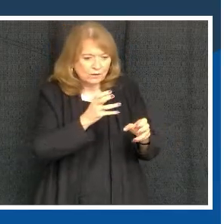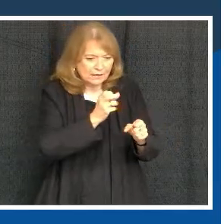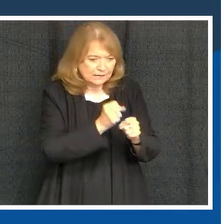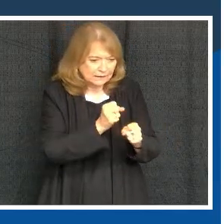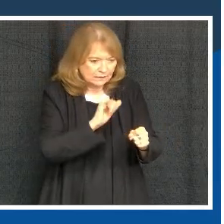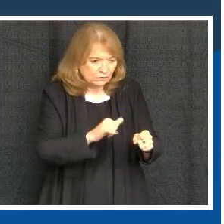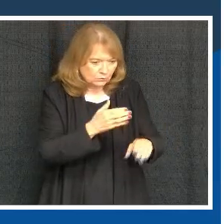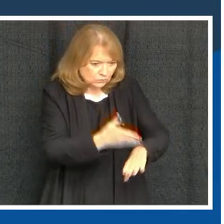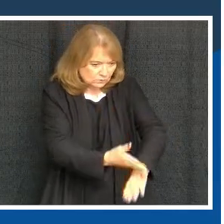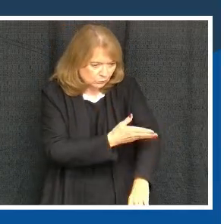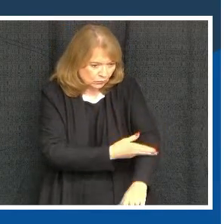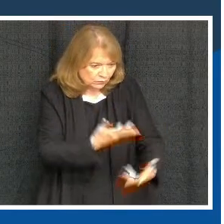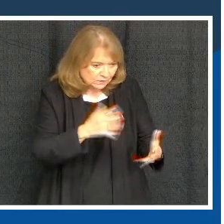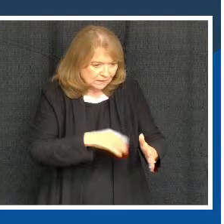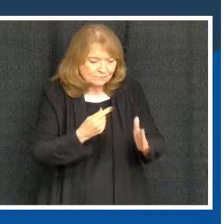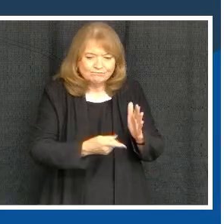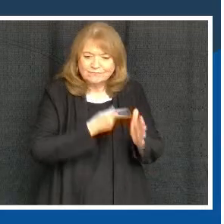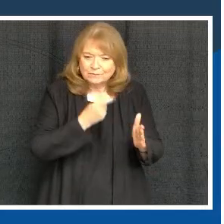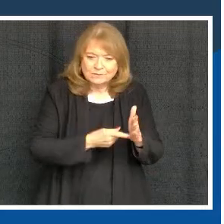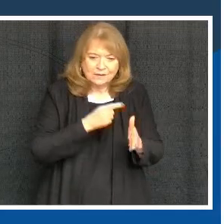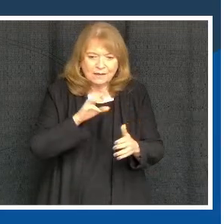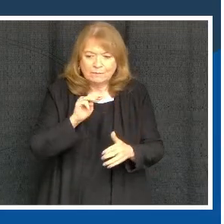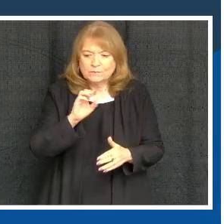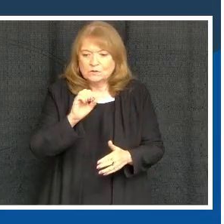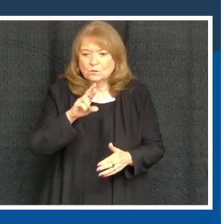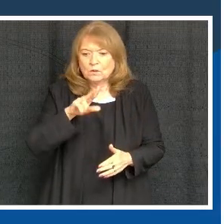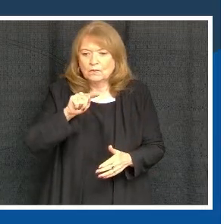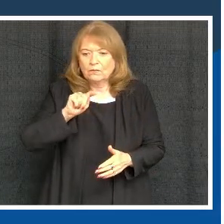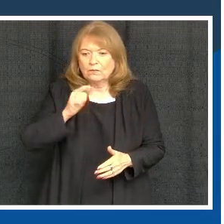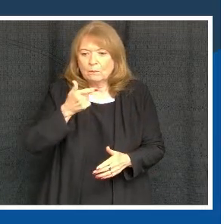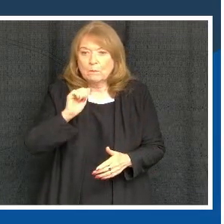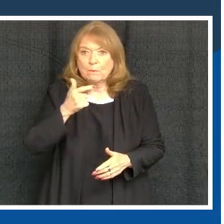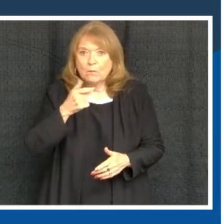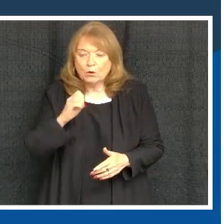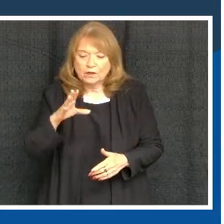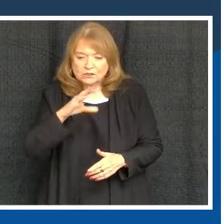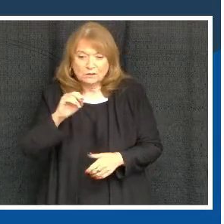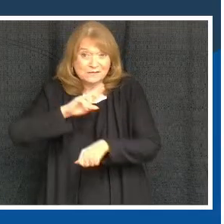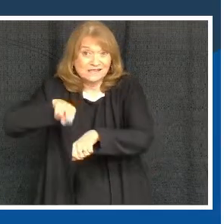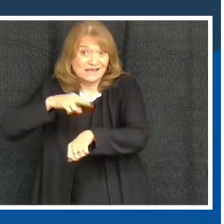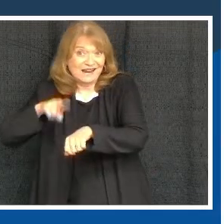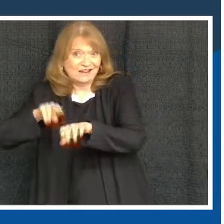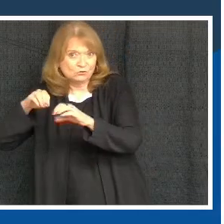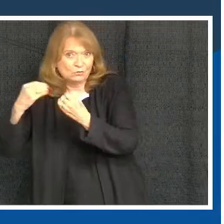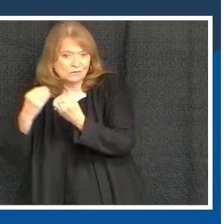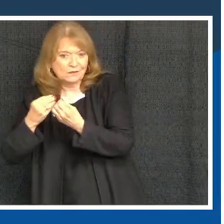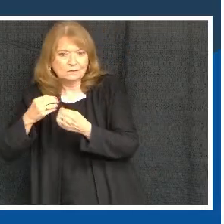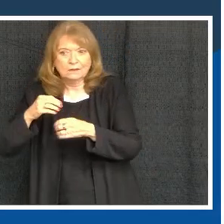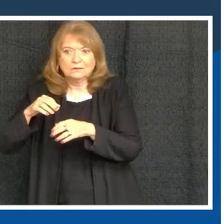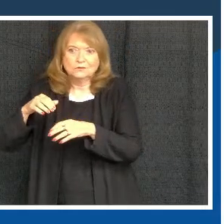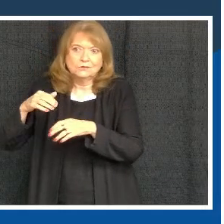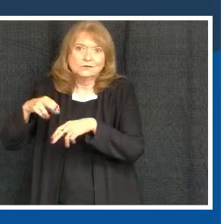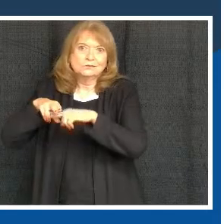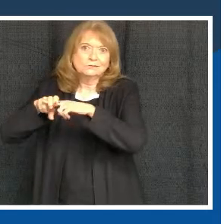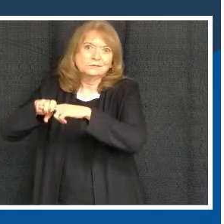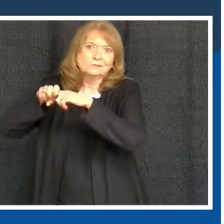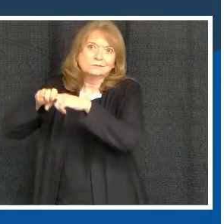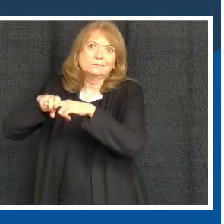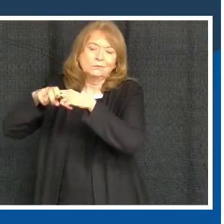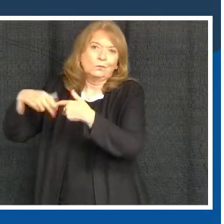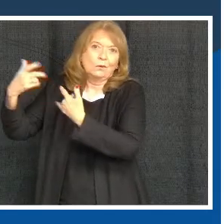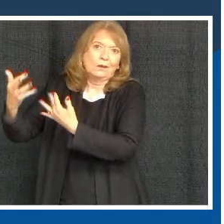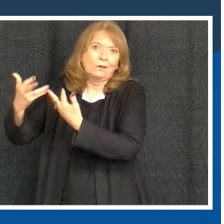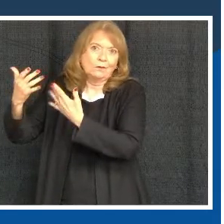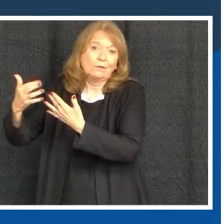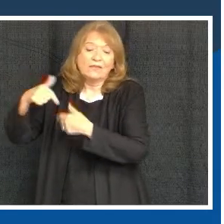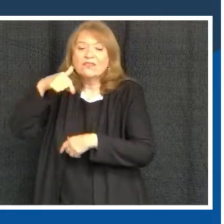improvements done. A lot of times with the mortgage companies, they're national organizations, and that can just sit on their desk. This is a way to help